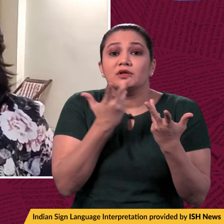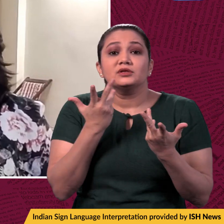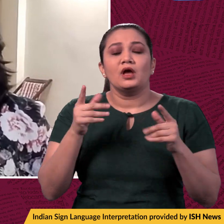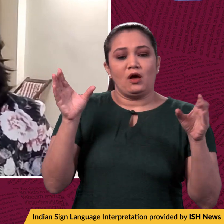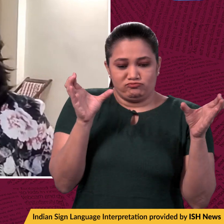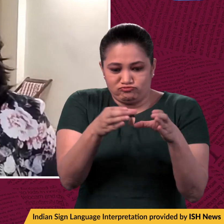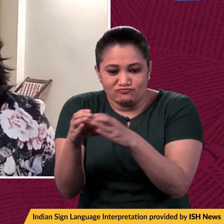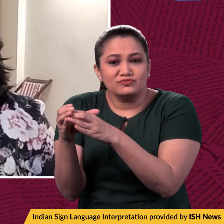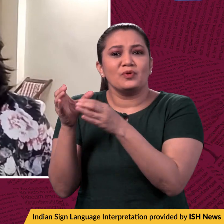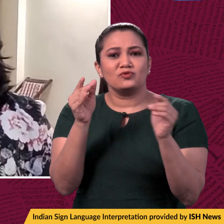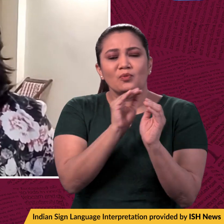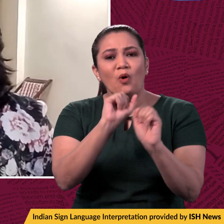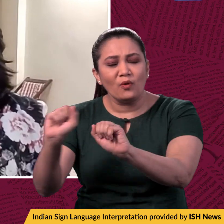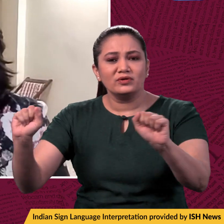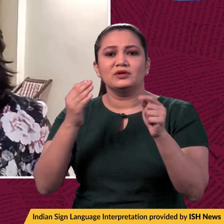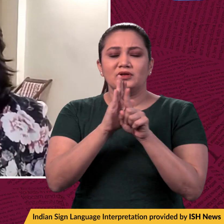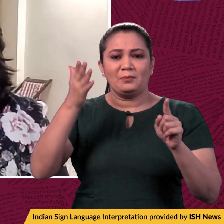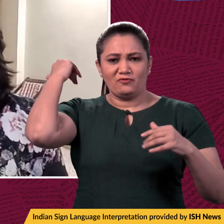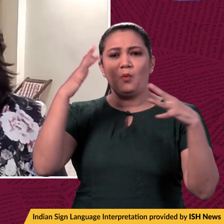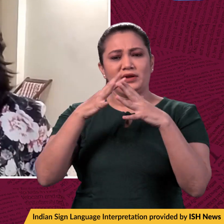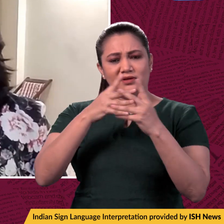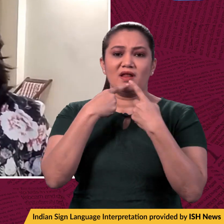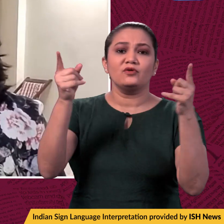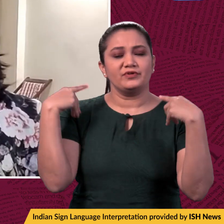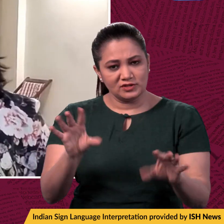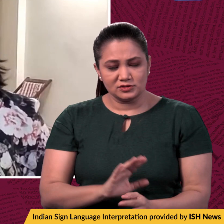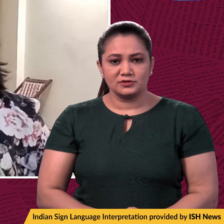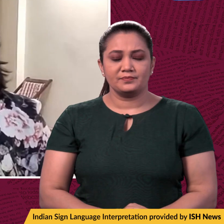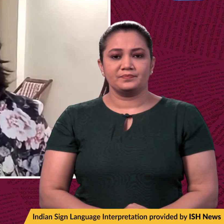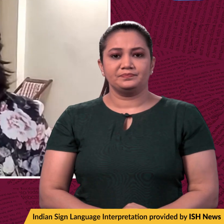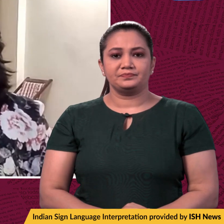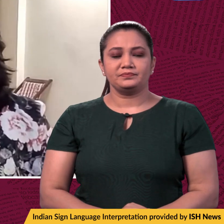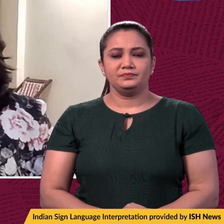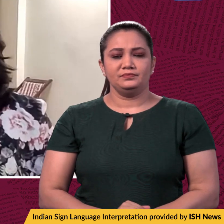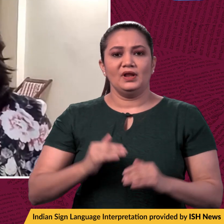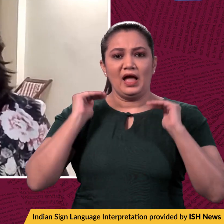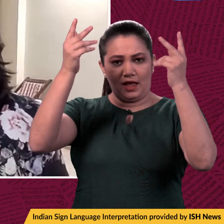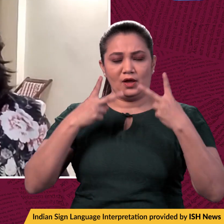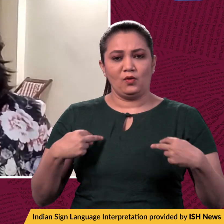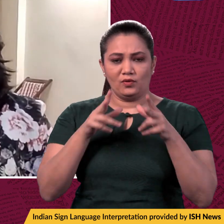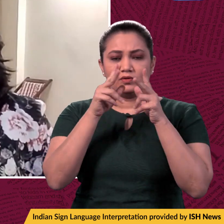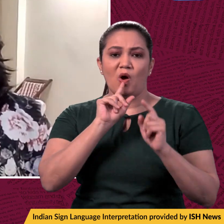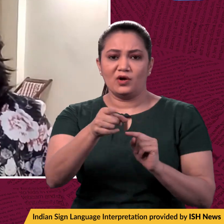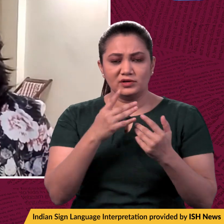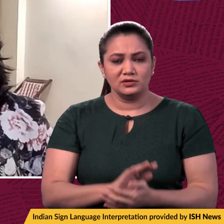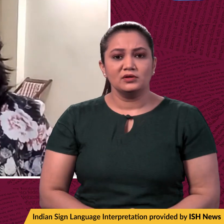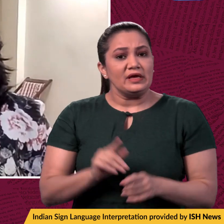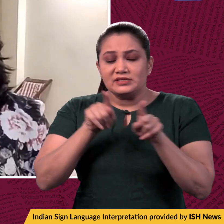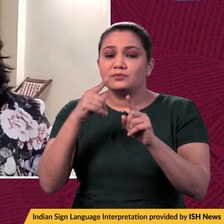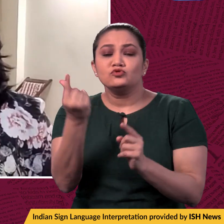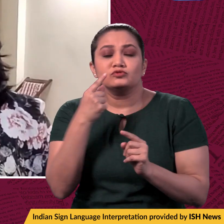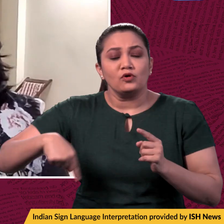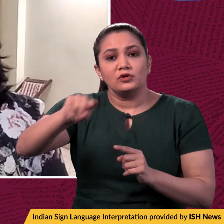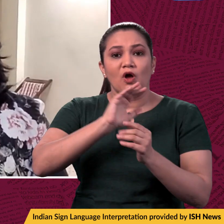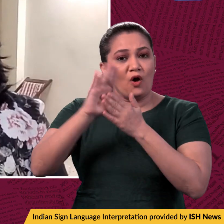Welfare Department. Now, in a circular that was issued on Wednesday, the department has said, and I quote, the High Court order is